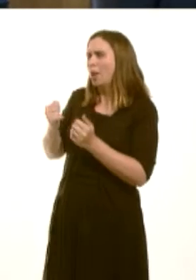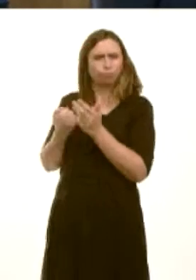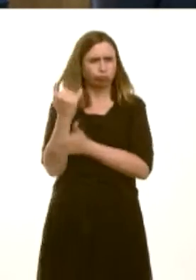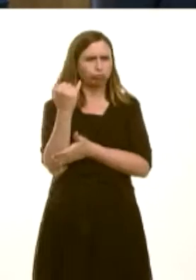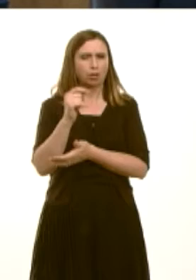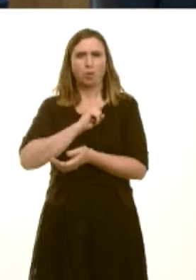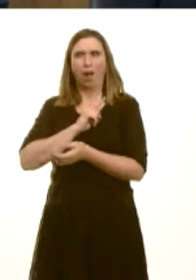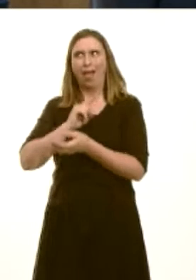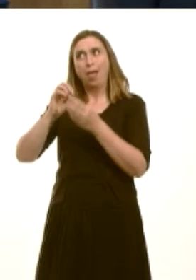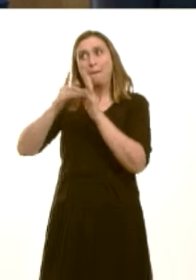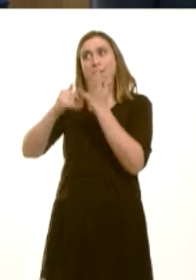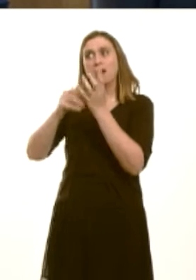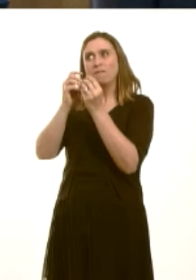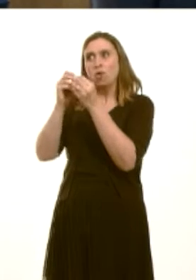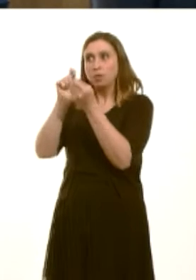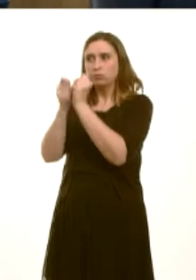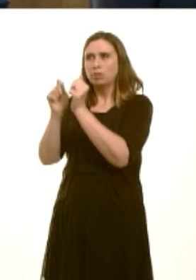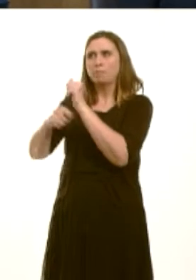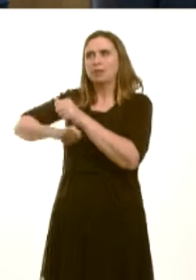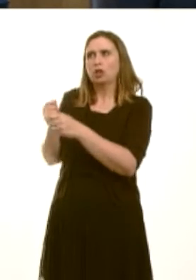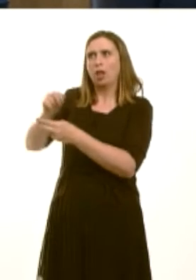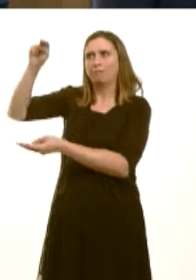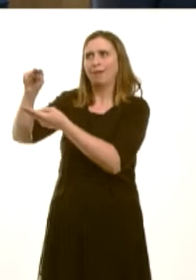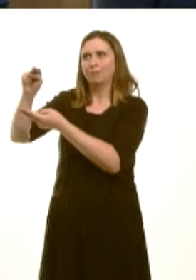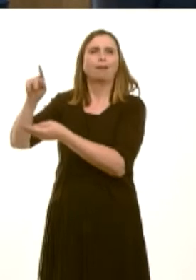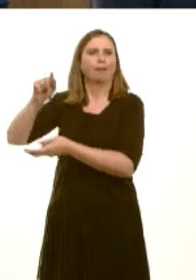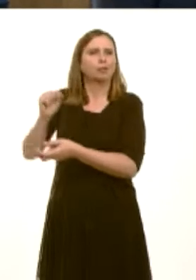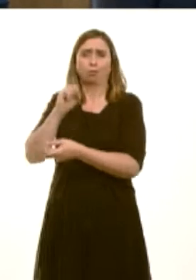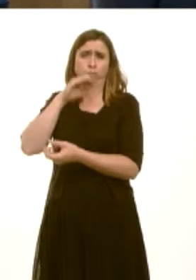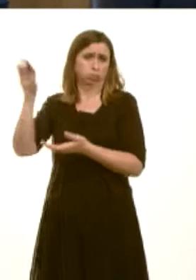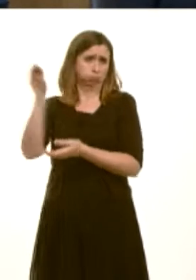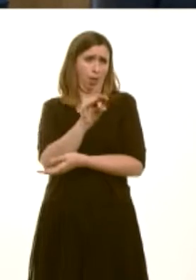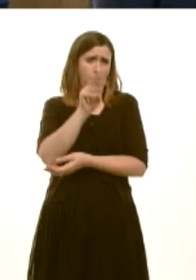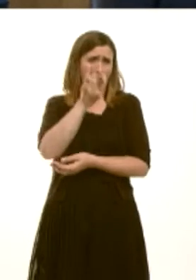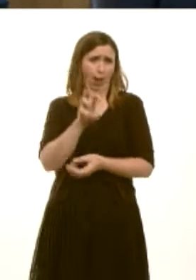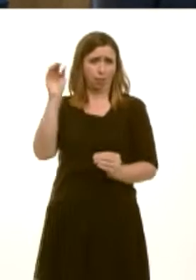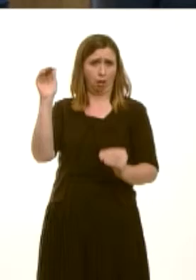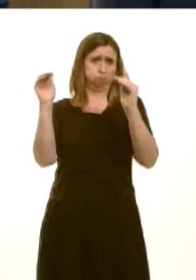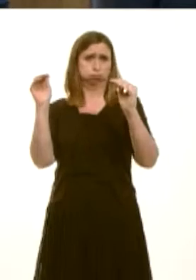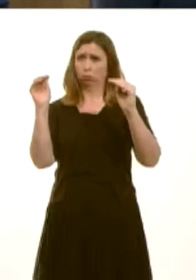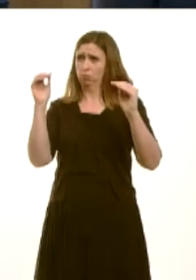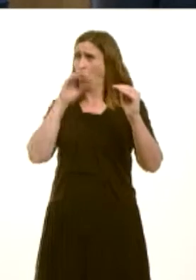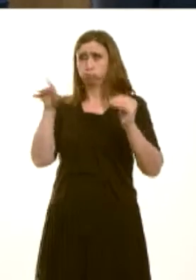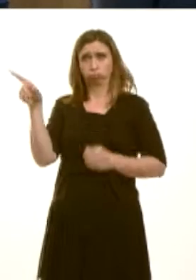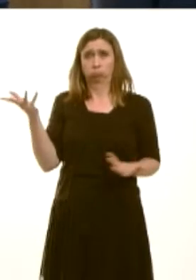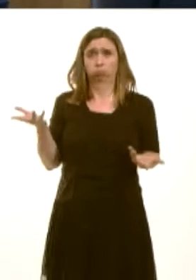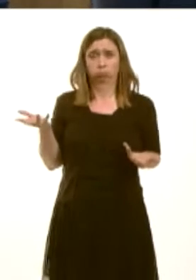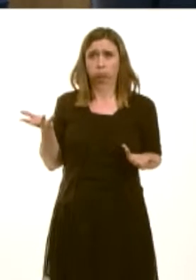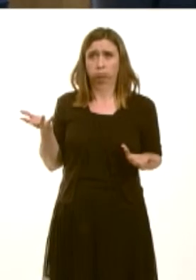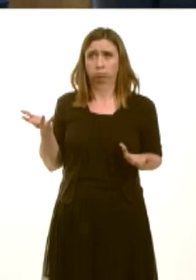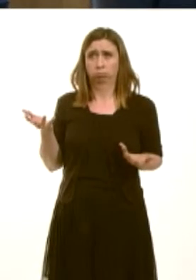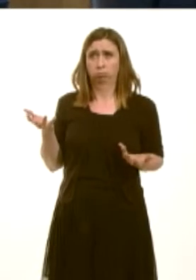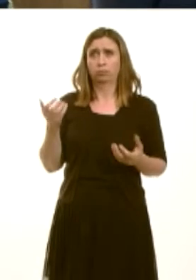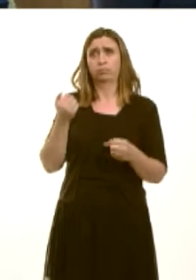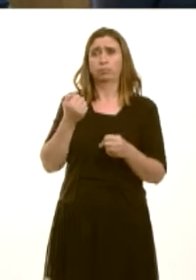saying you're not going to get a penny from us in Edinburgh. Having said that, Jerry Holtham has said that the figure is